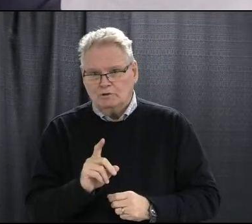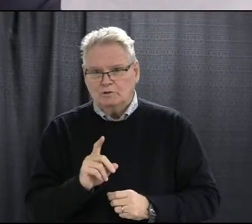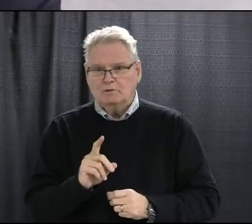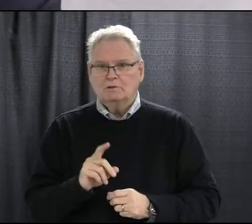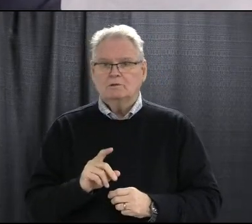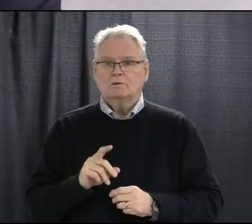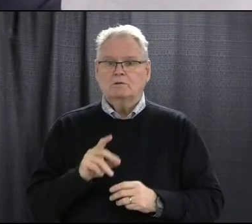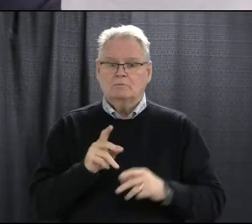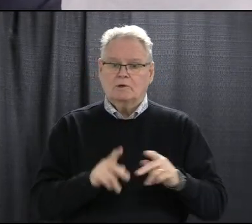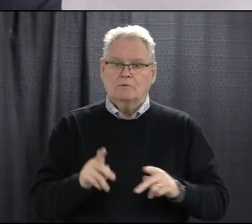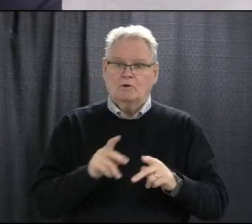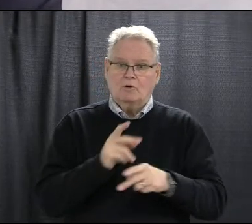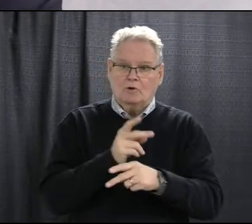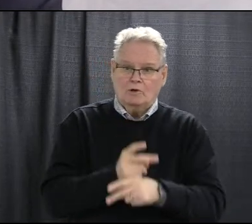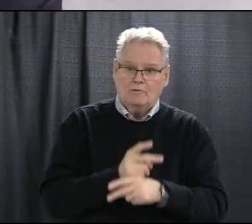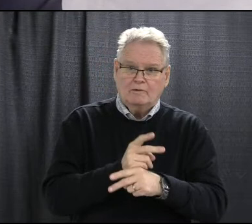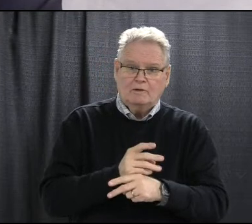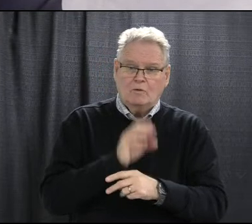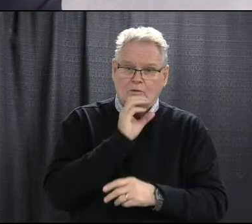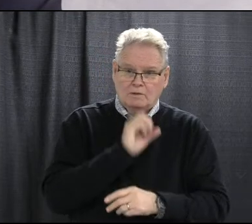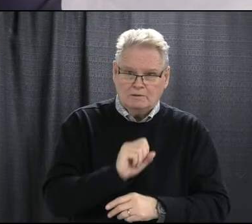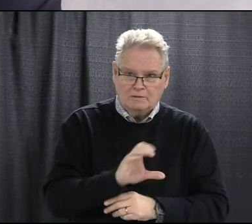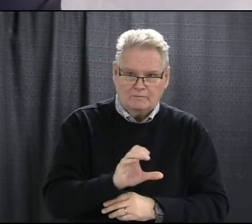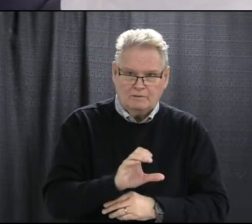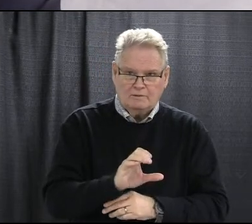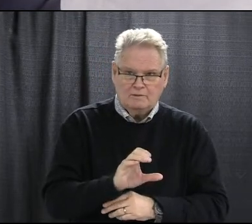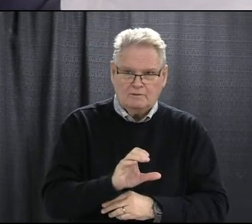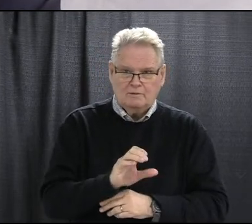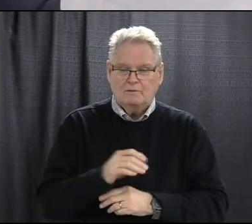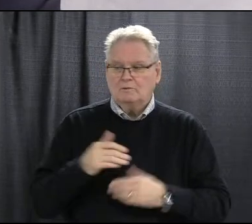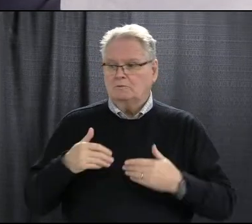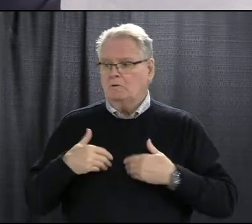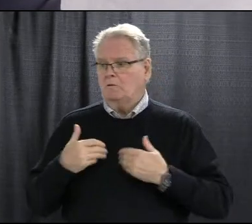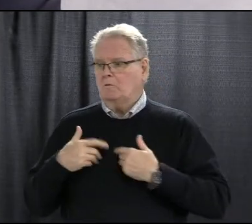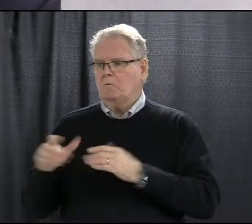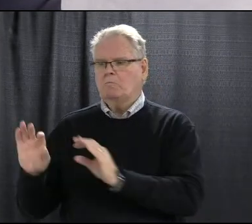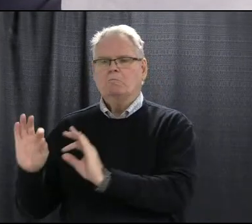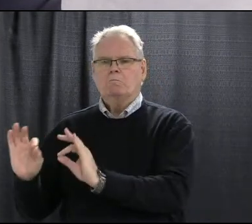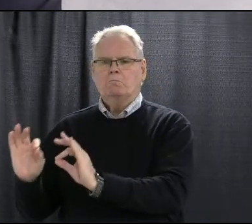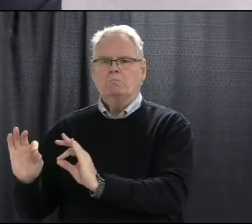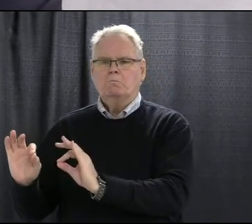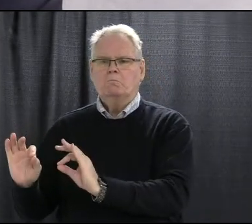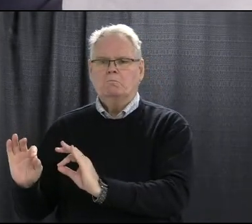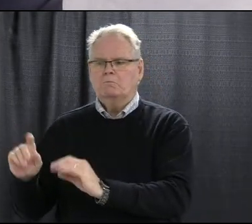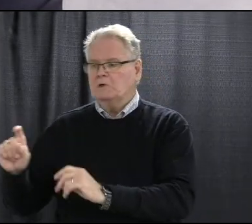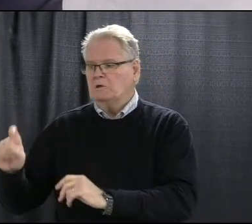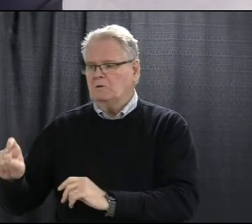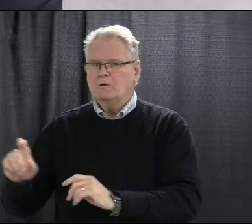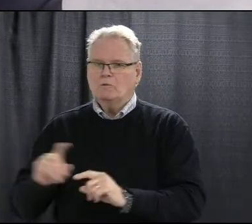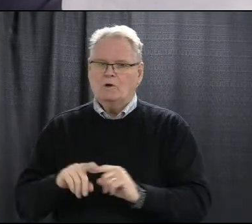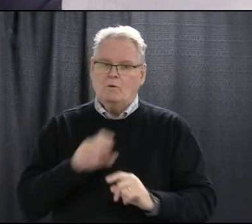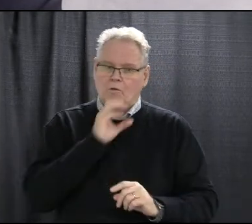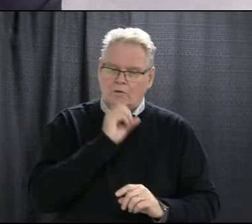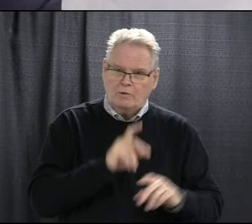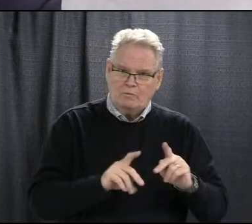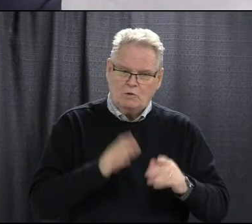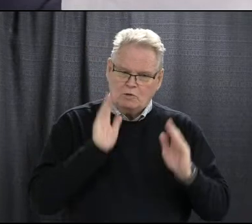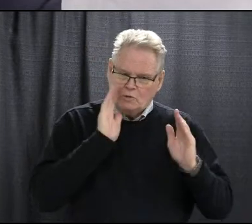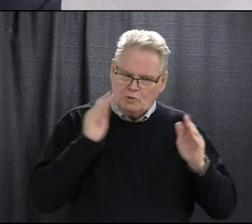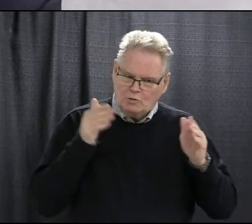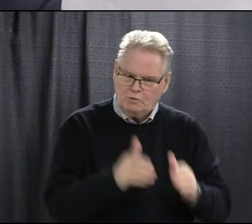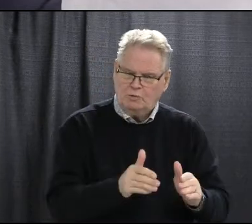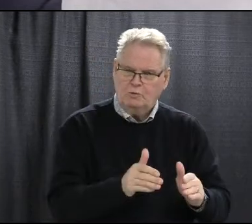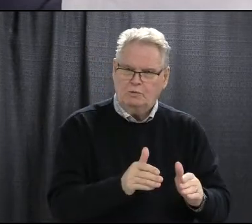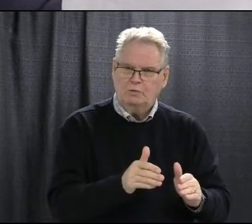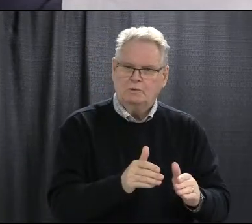or of seniors care, which is quite different from the general population, I would repeat, that it gets that these people would, and